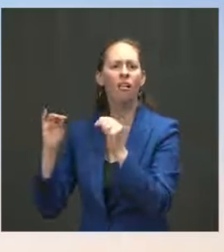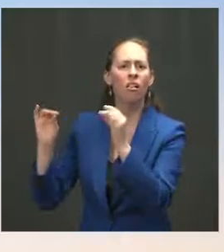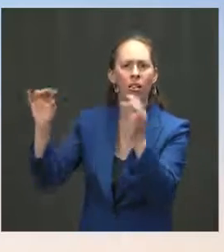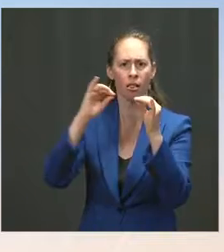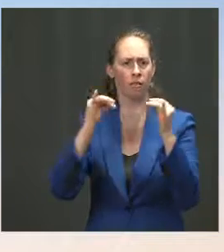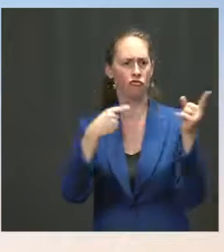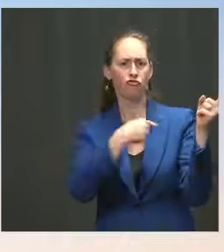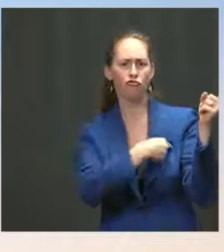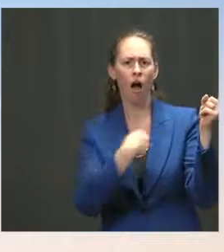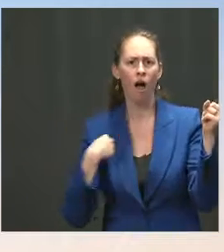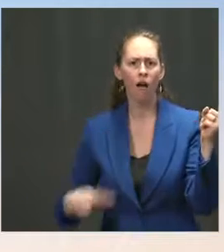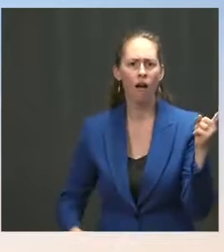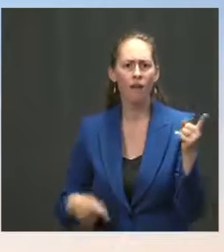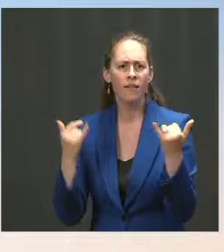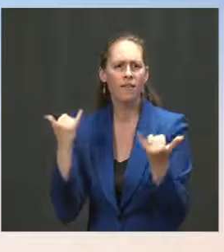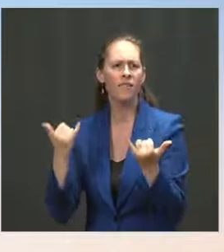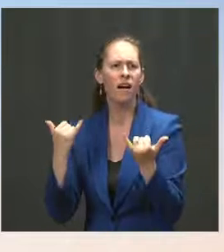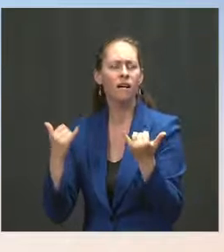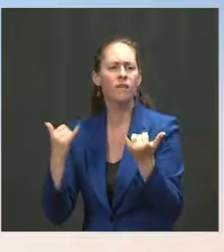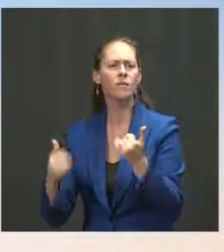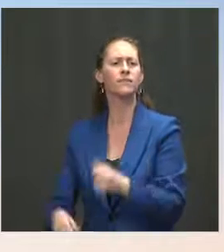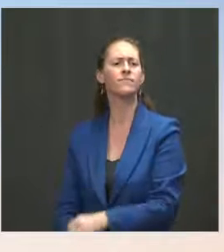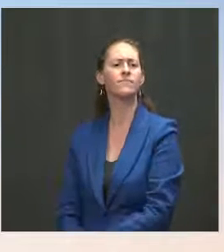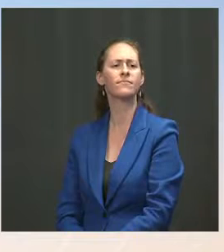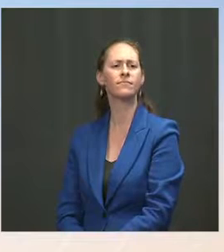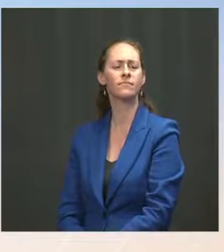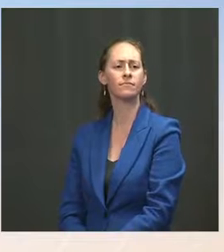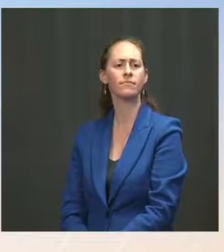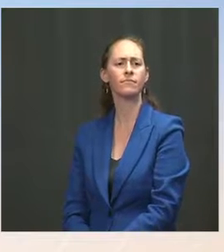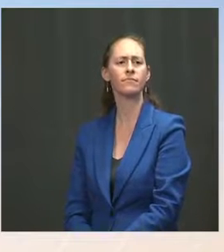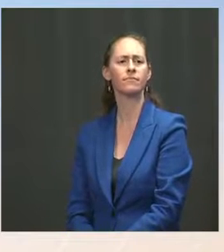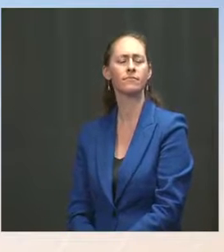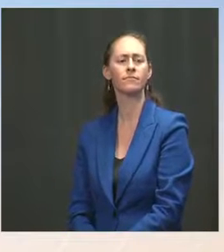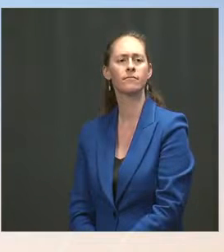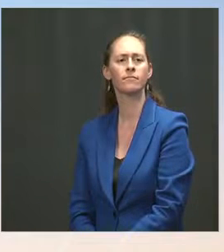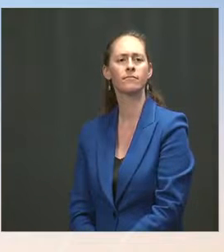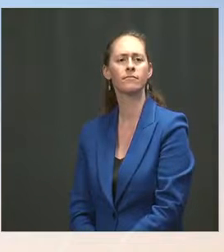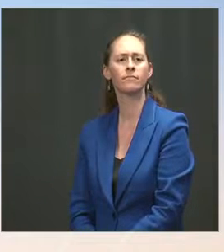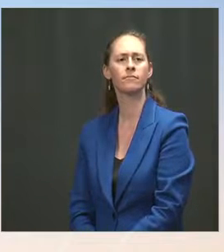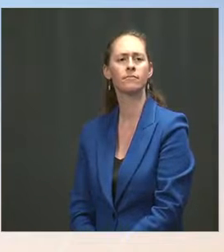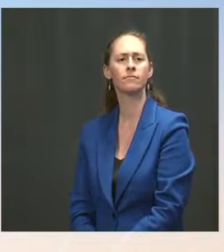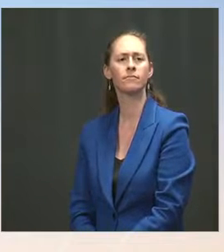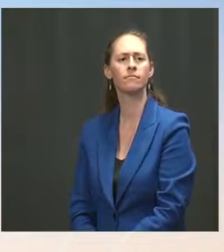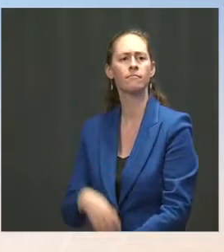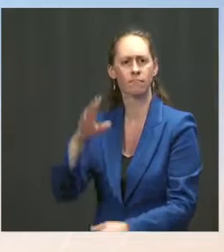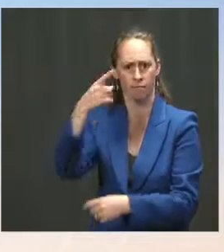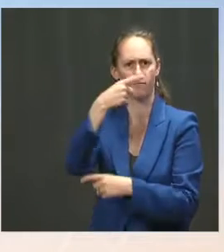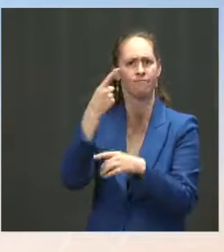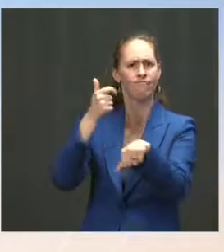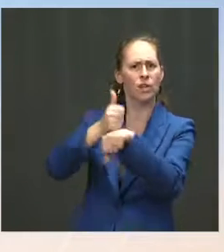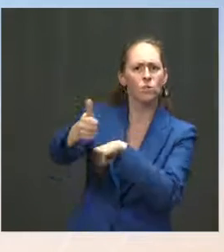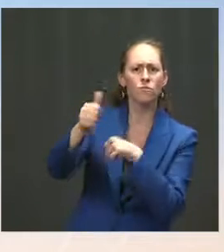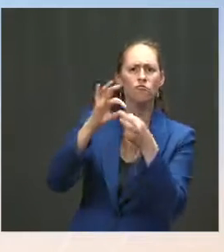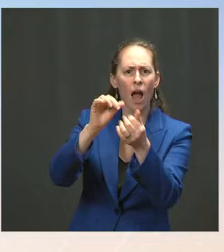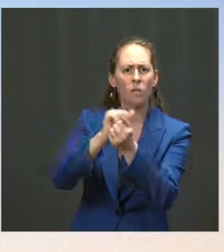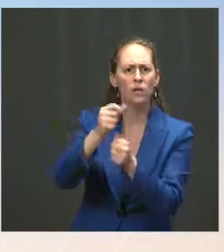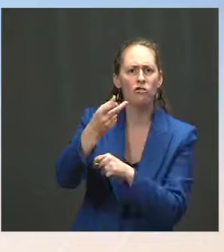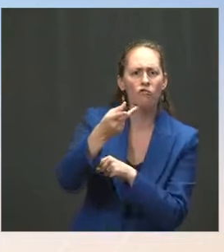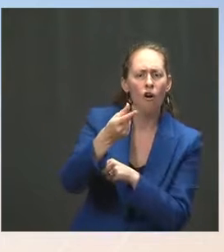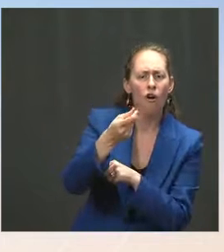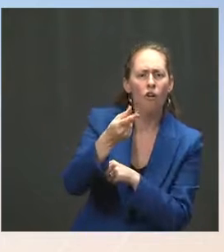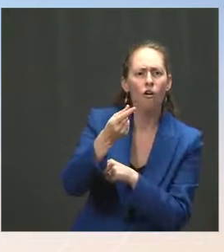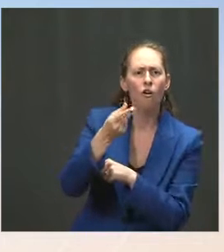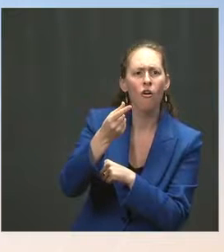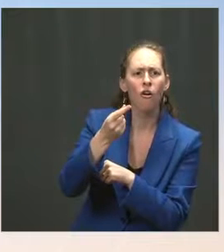convicted to death for drug smuggling and another who's been sentenced now to 11 years for spying? We have spoken out about this in the past, and I believe the